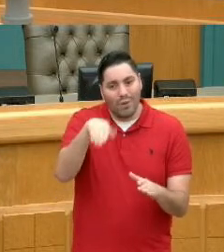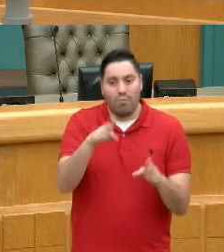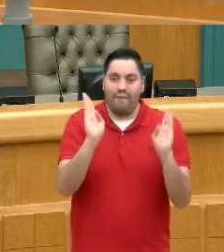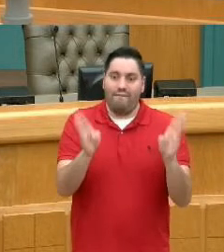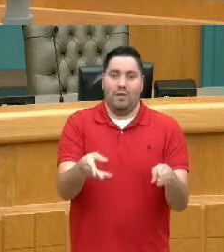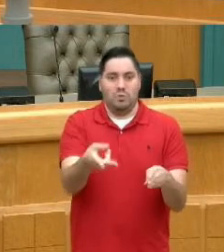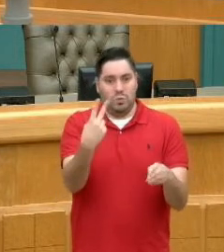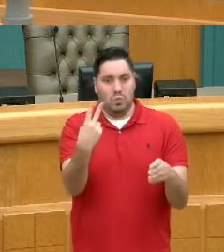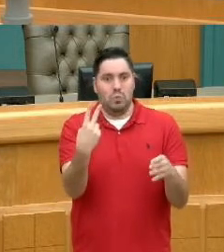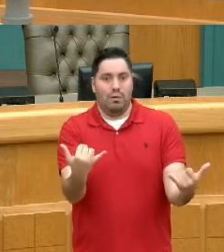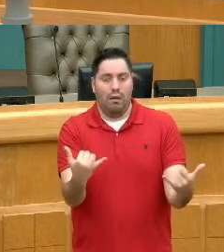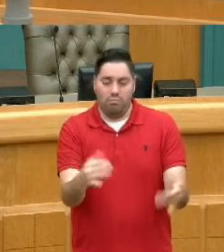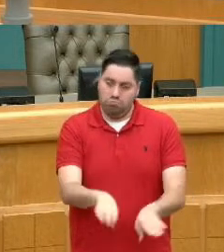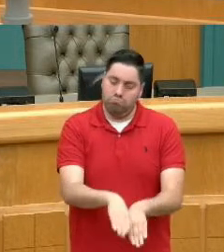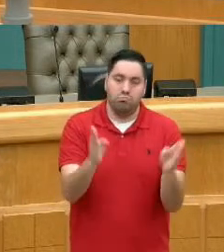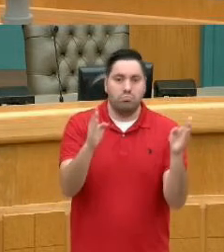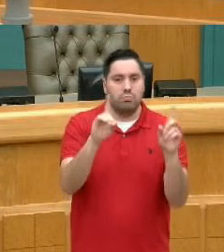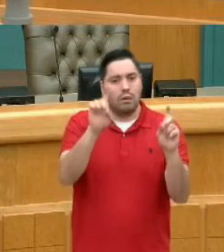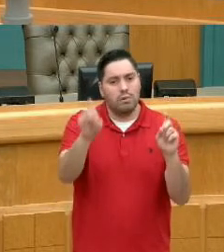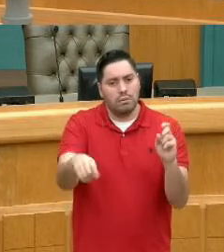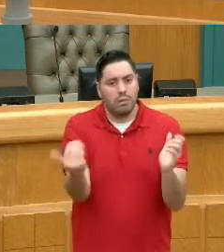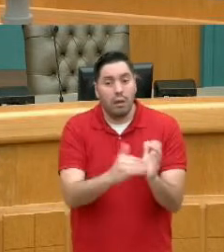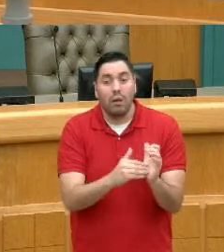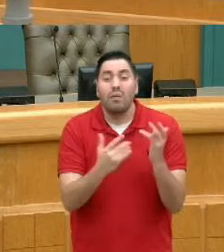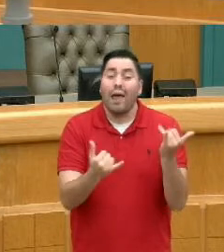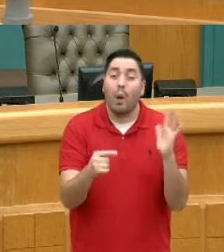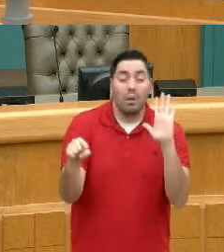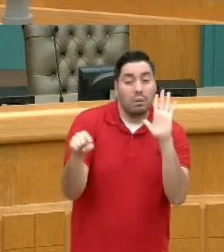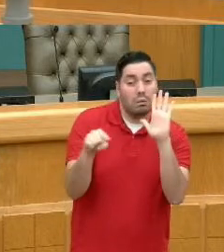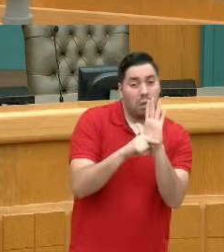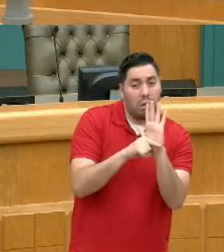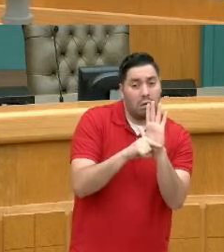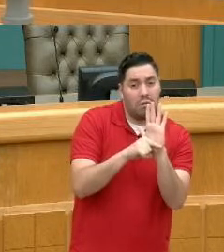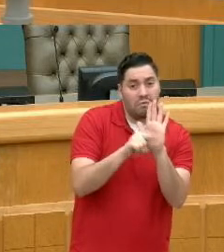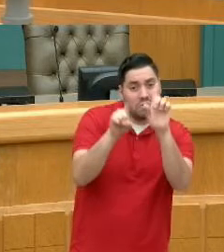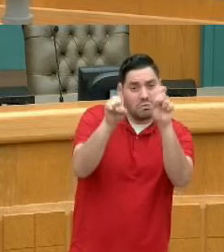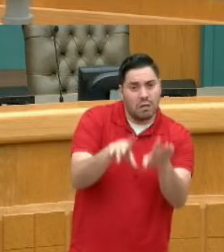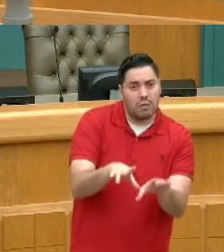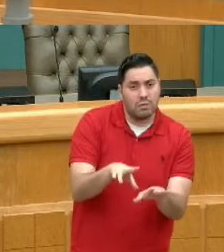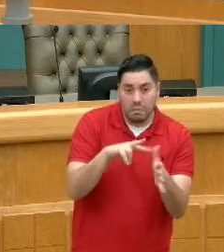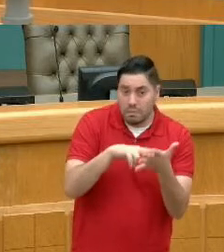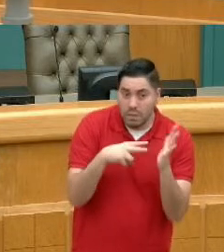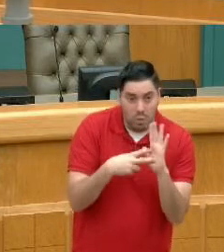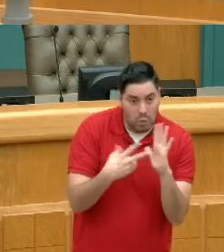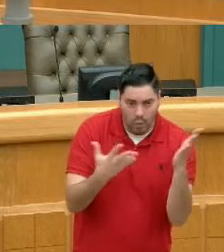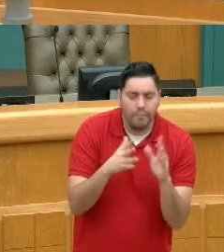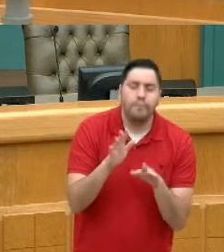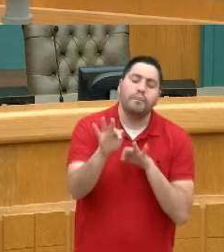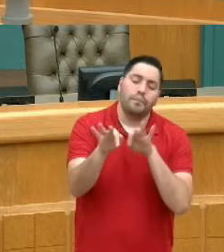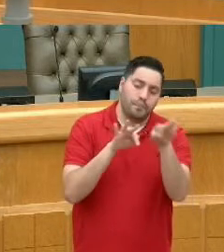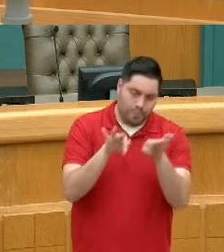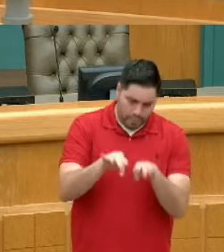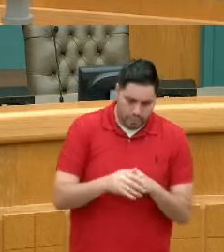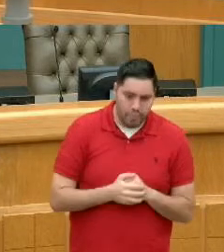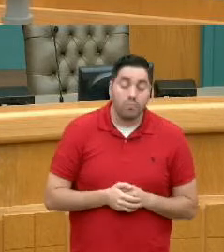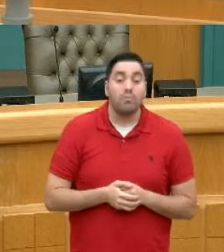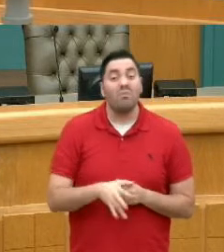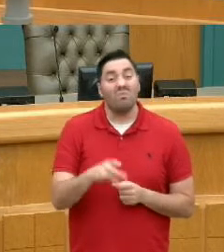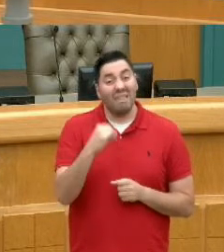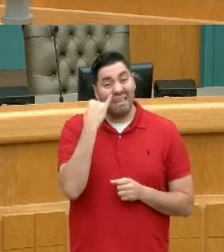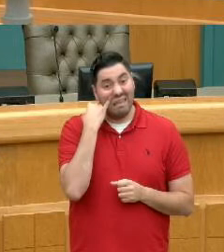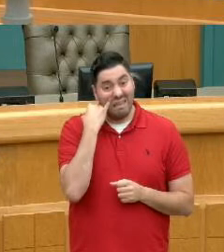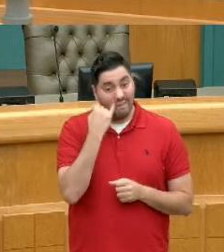I want to take the time to explain to everyone what a negative COVID-19 test really means. If you have received a